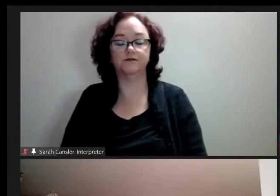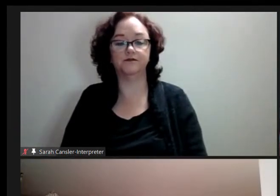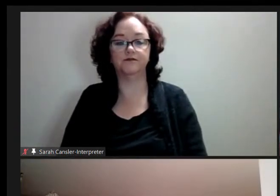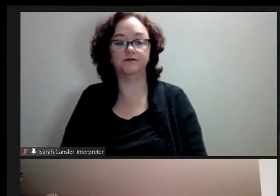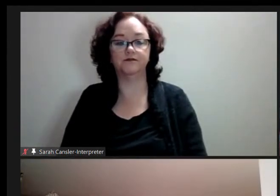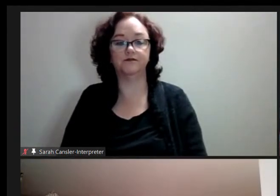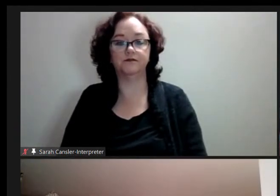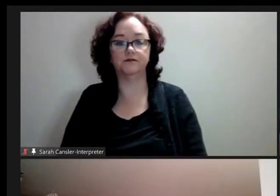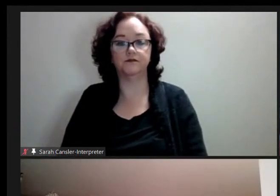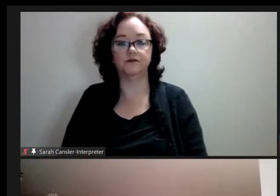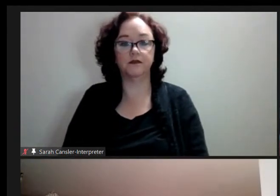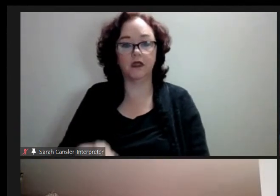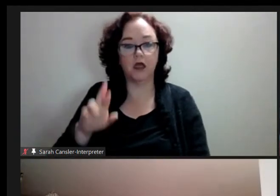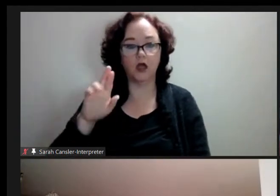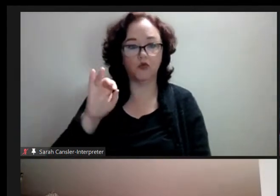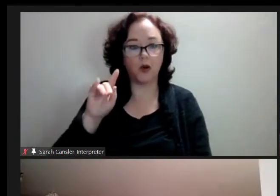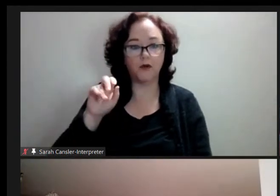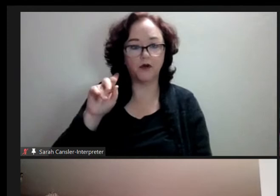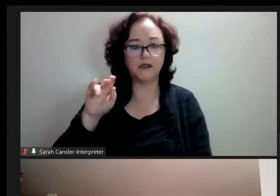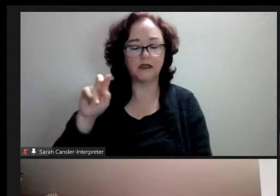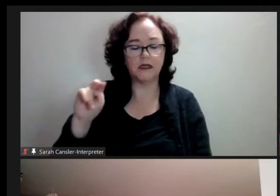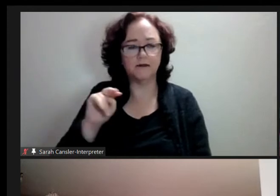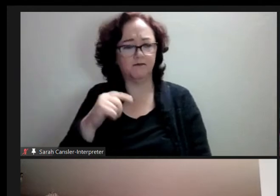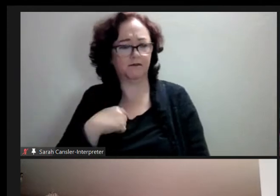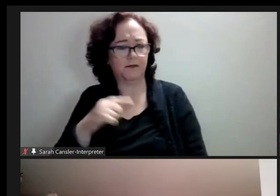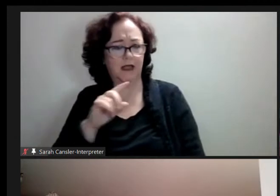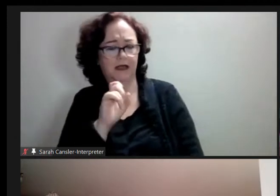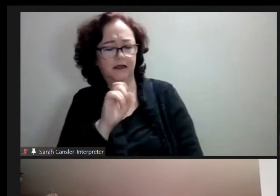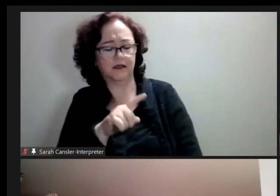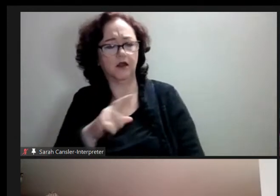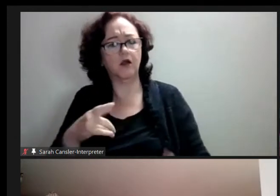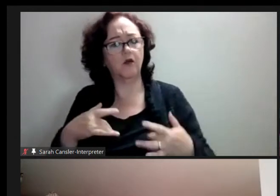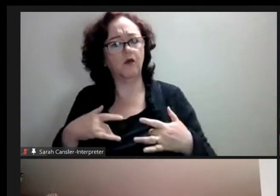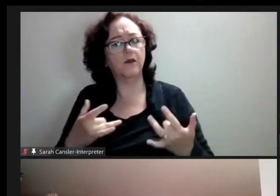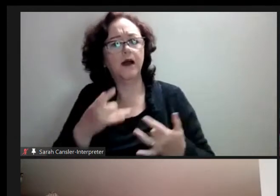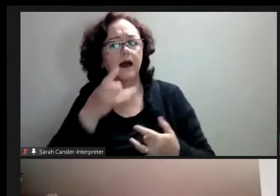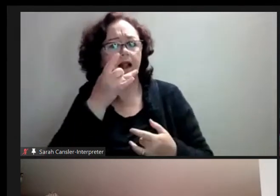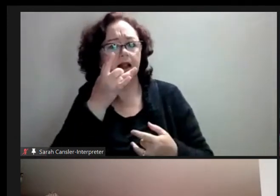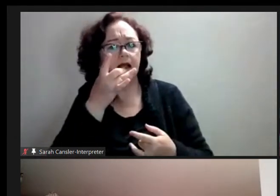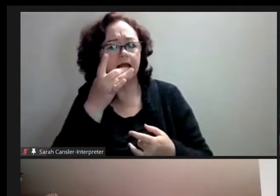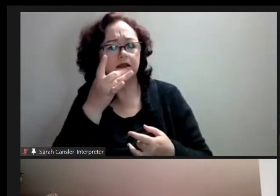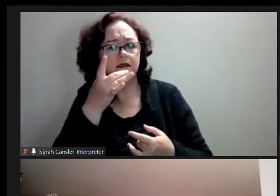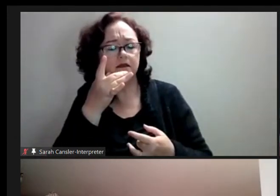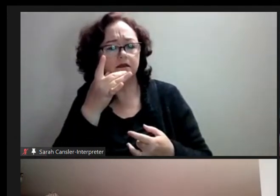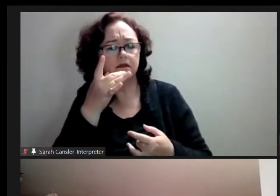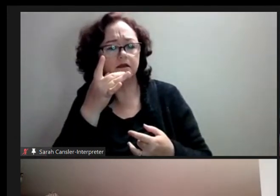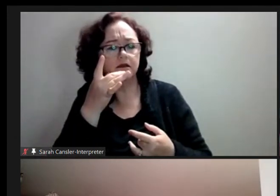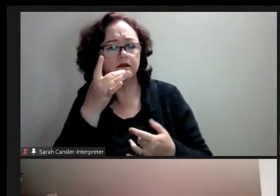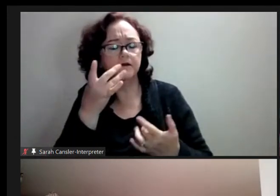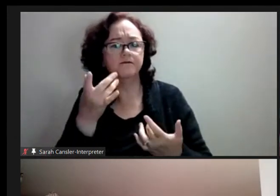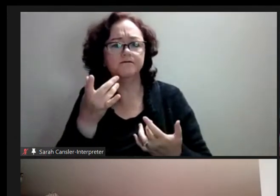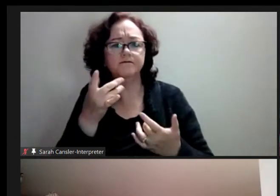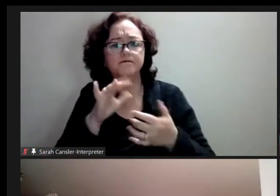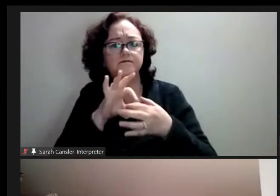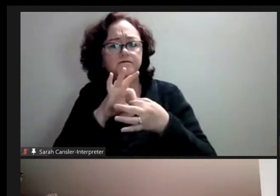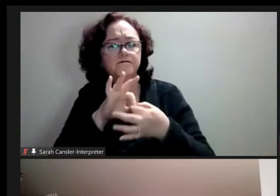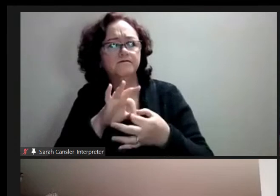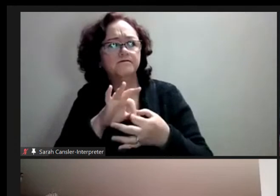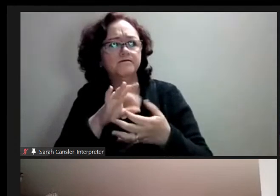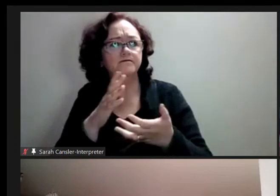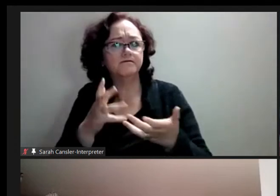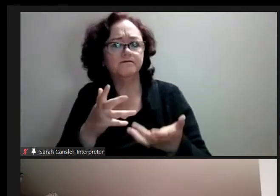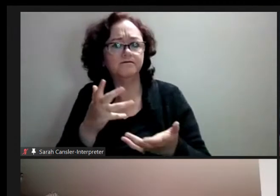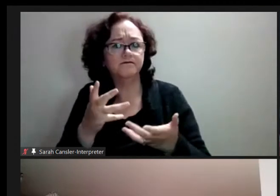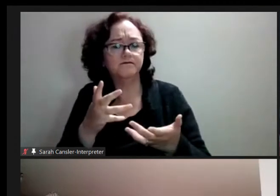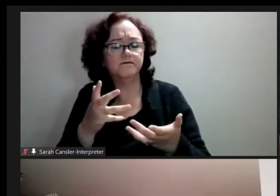This is Robertson. Just out of curiosity, what about lighting in the area as far as what the station